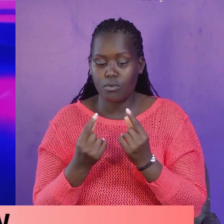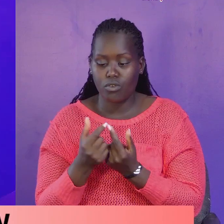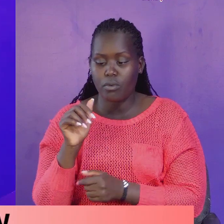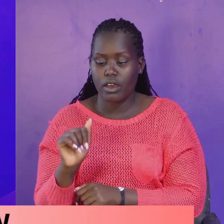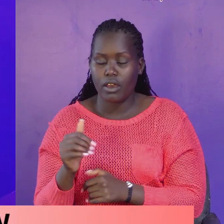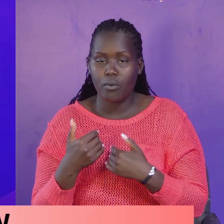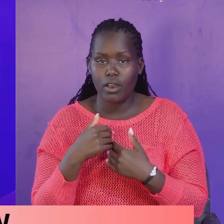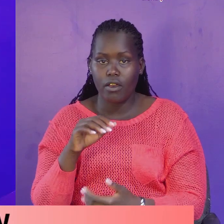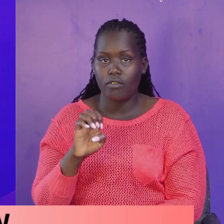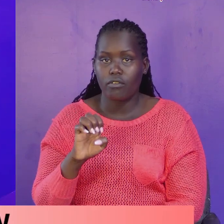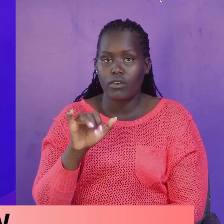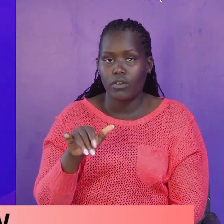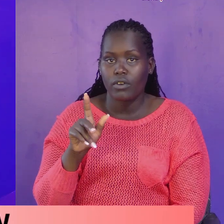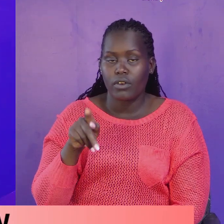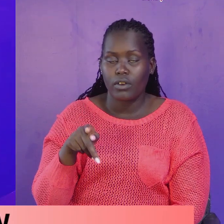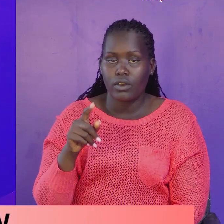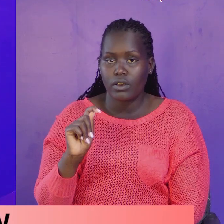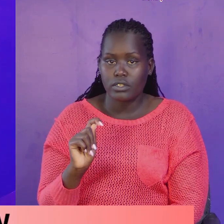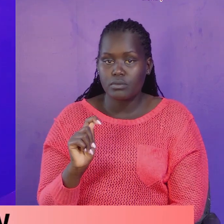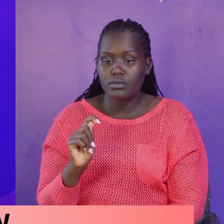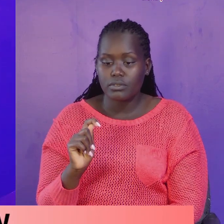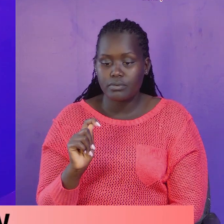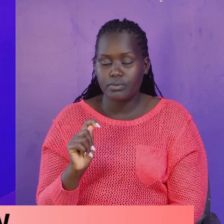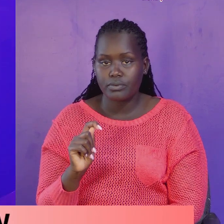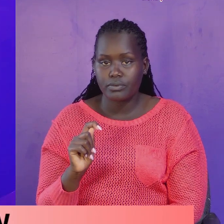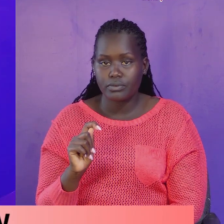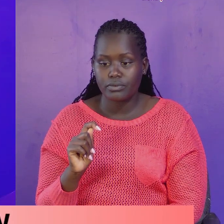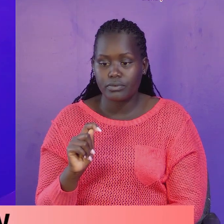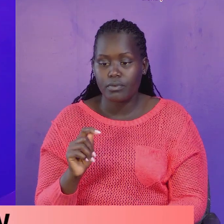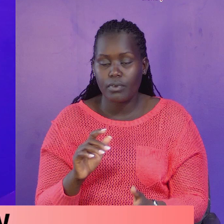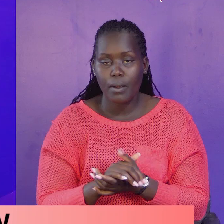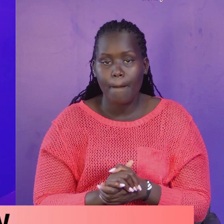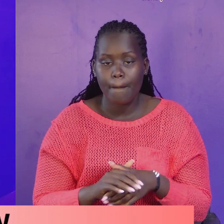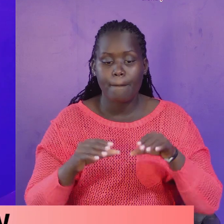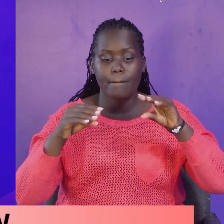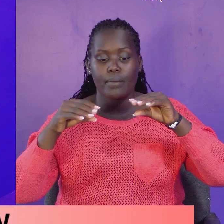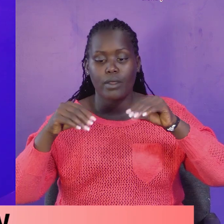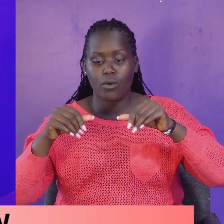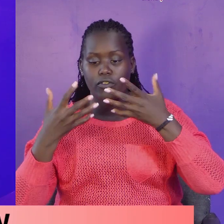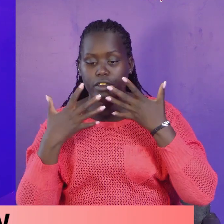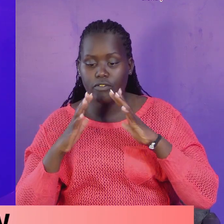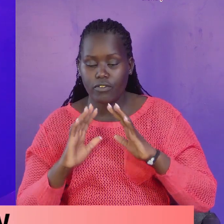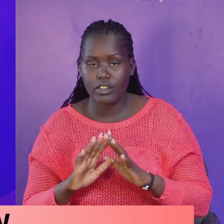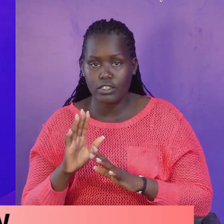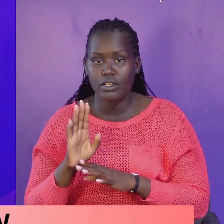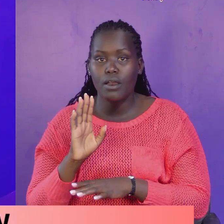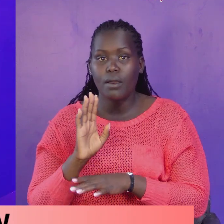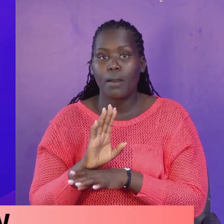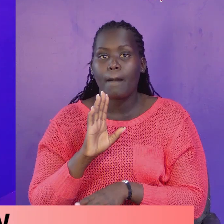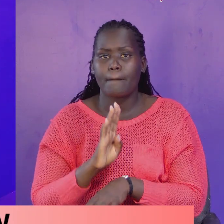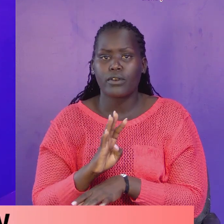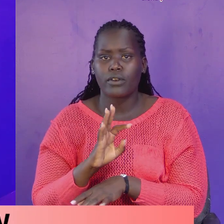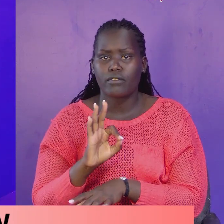have Egypt. They have 26. They have already qualified. Yeah, they have already qualified. Burkina Faso will